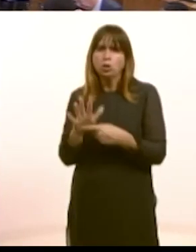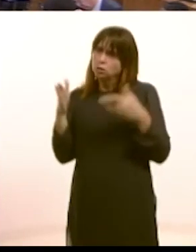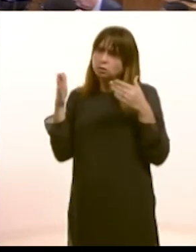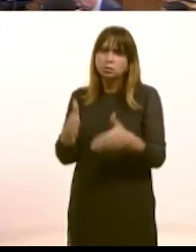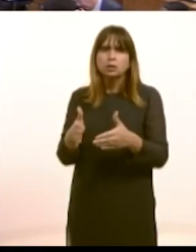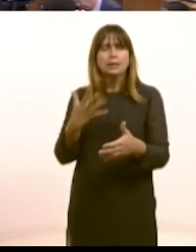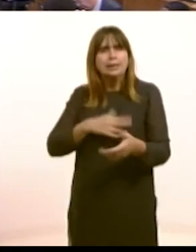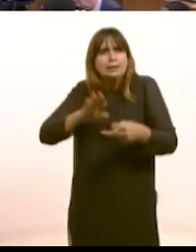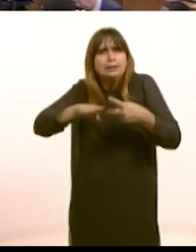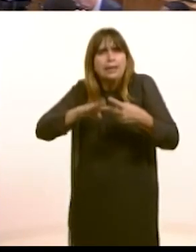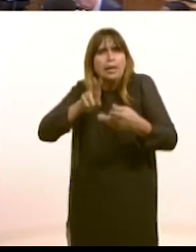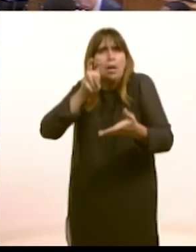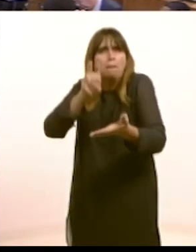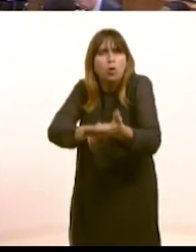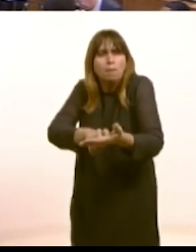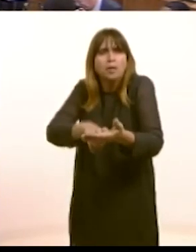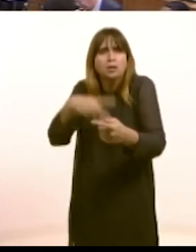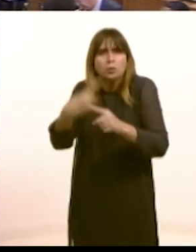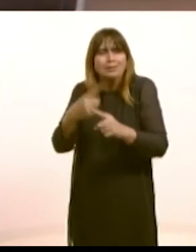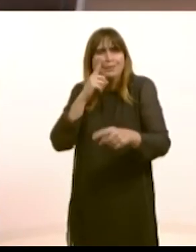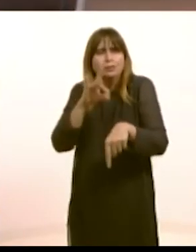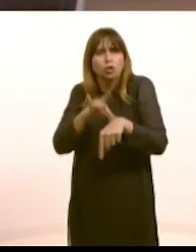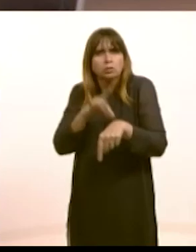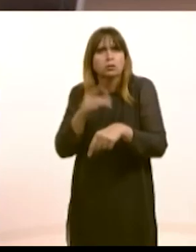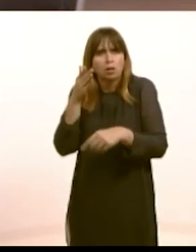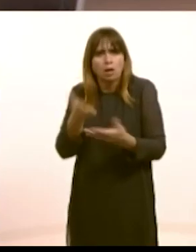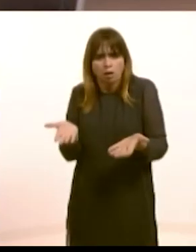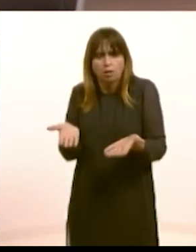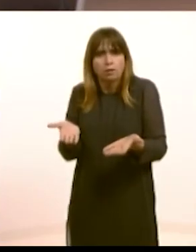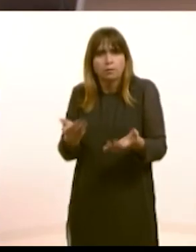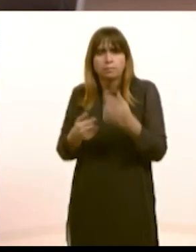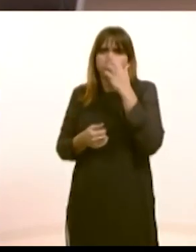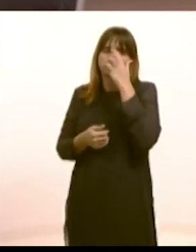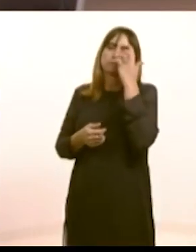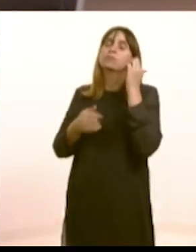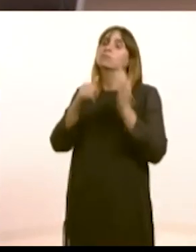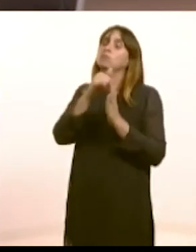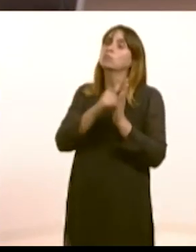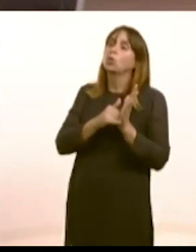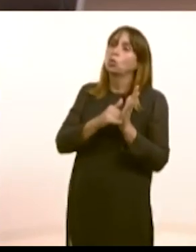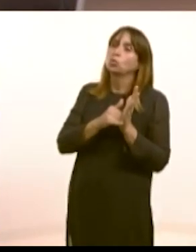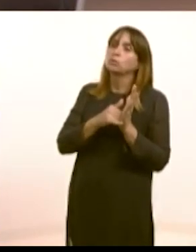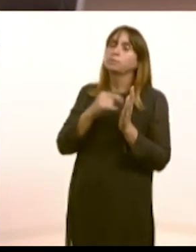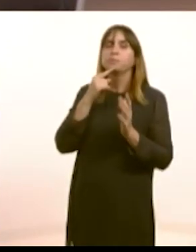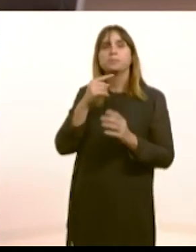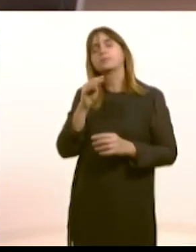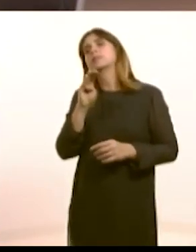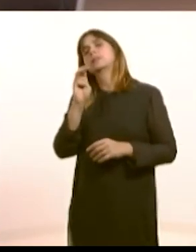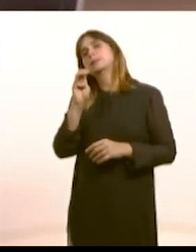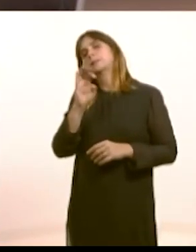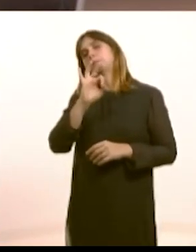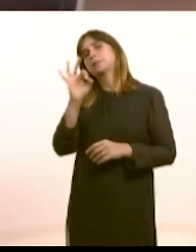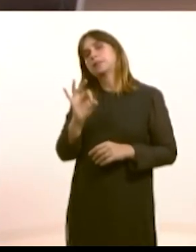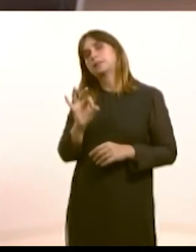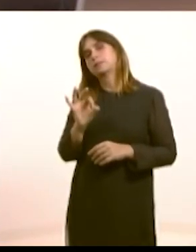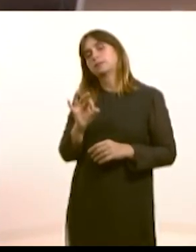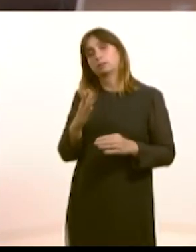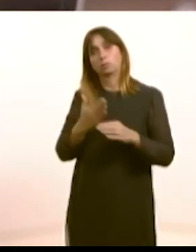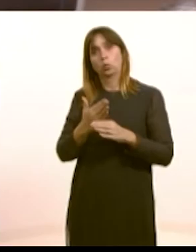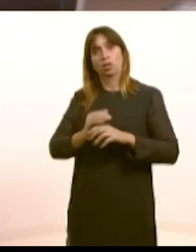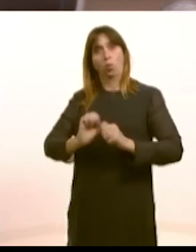today? No, not at all. Bearing in mind that according to the report itself, that approximately 90% of the services are